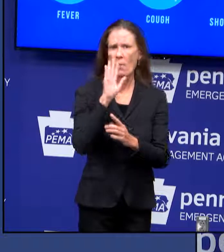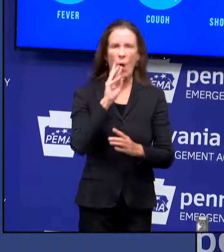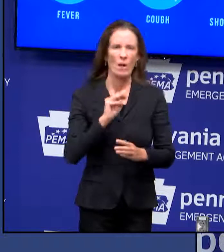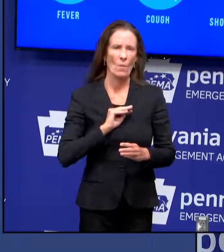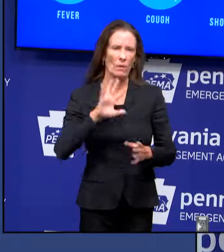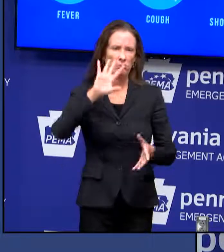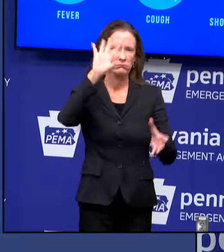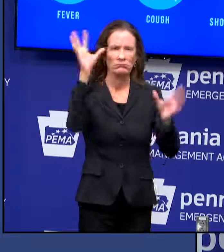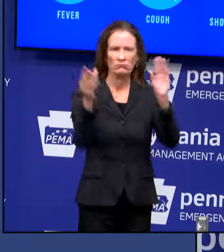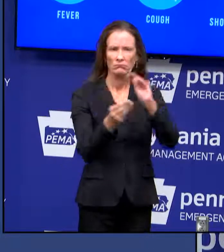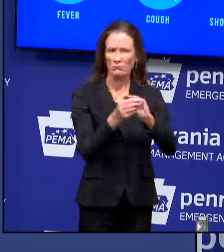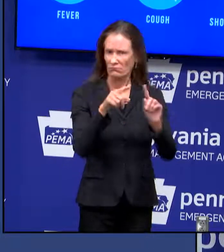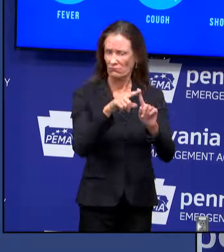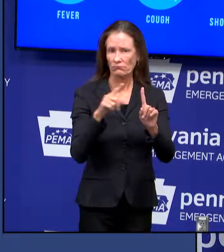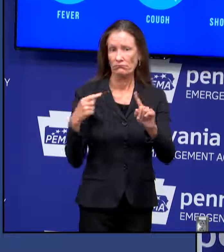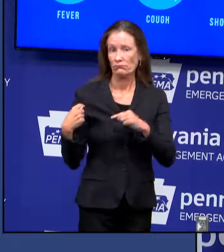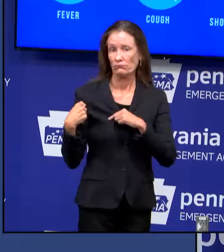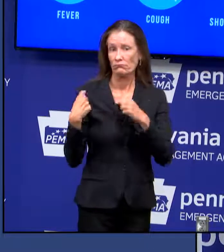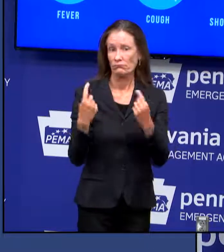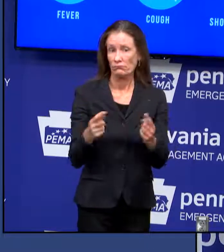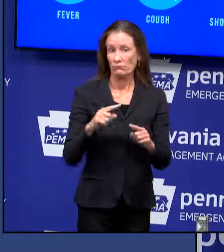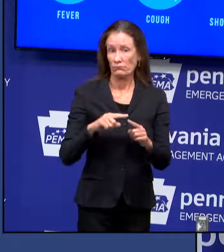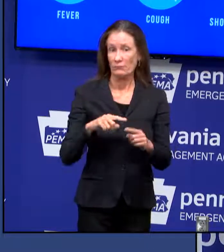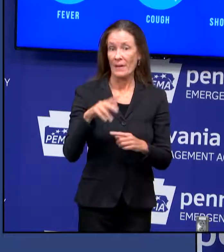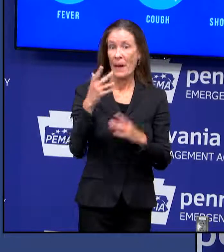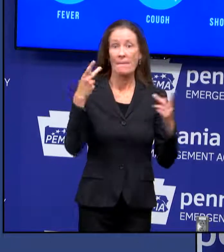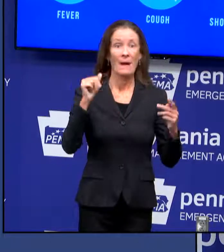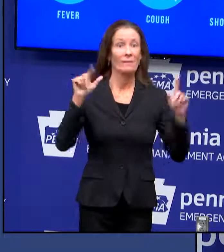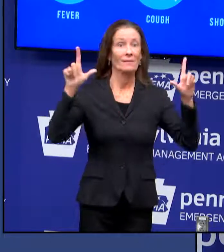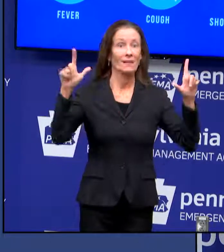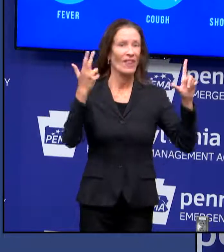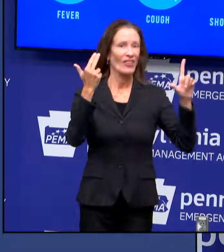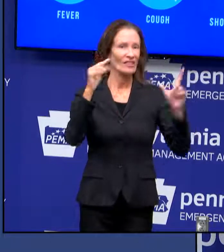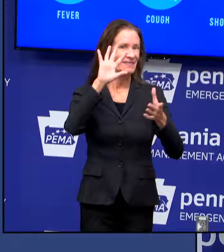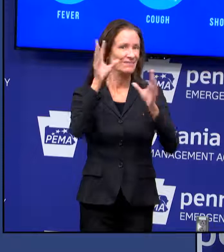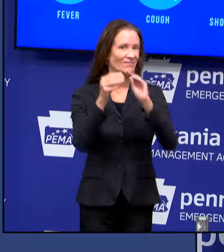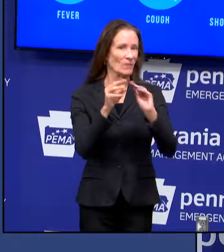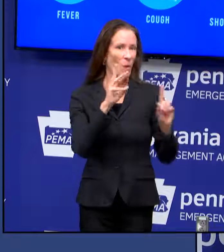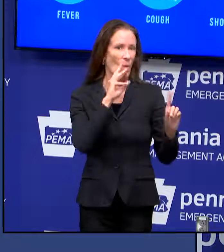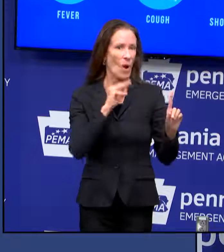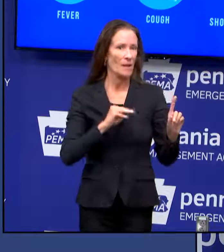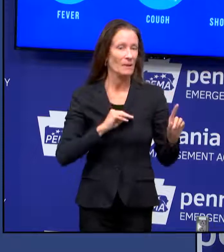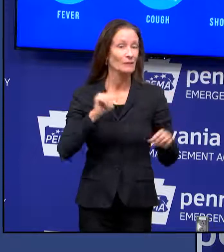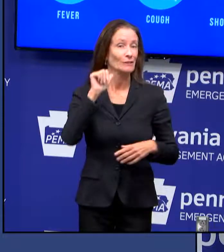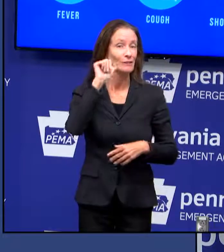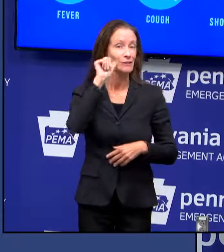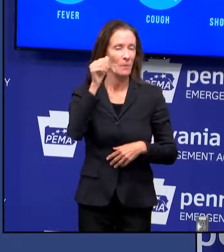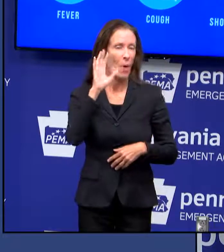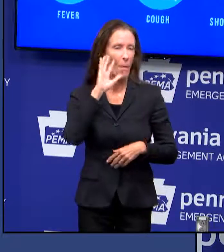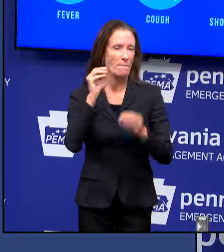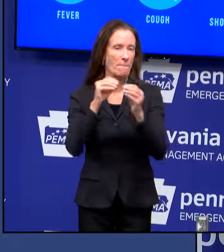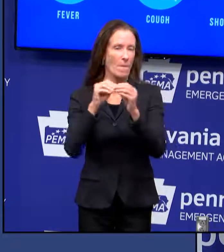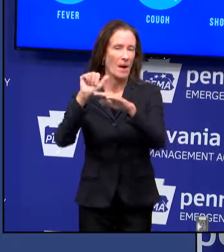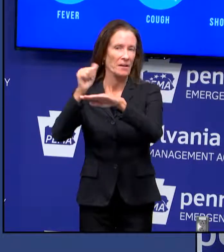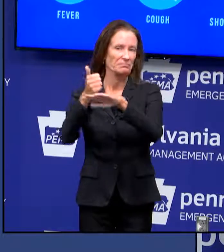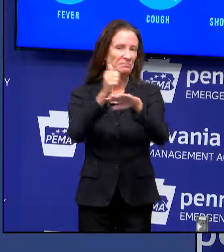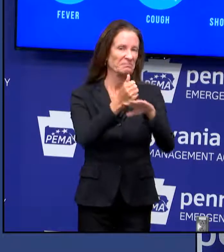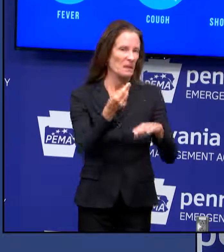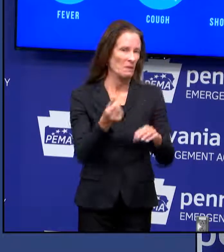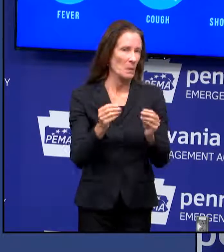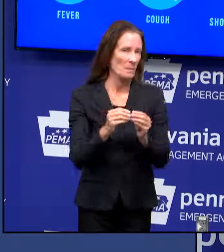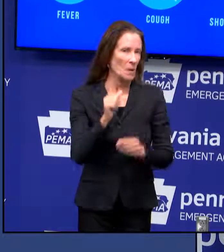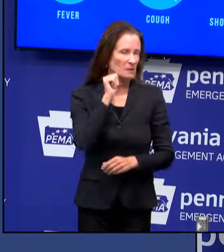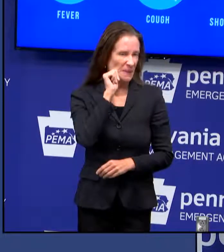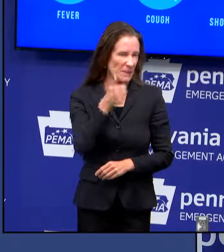13 active sites in the state of Pennsylvania, following the reopening of additional sites tomorrow. So with that, there is